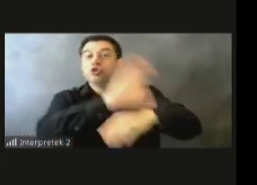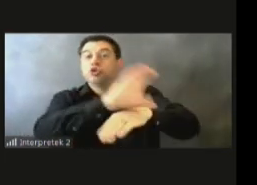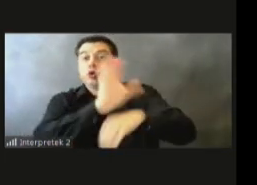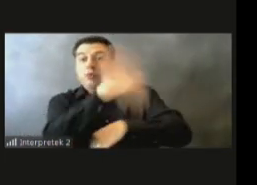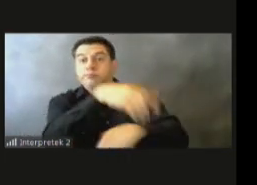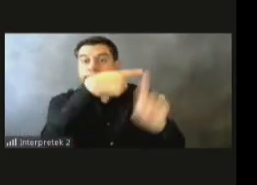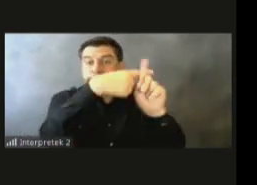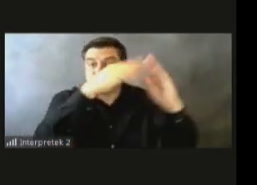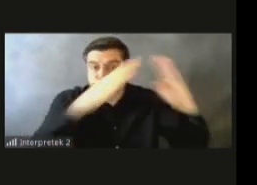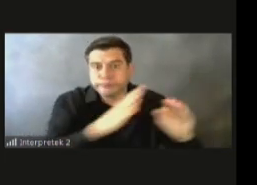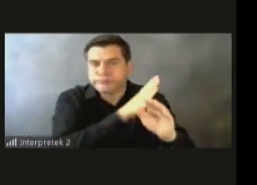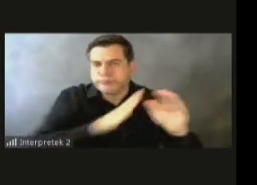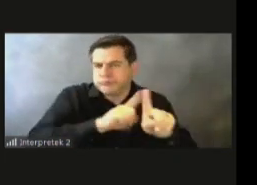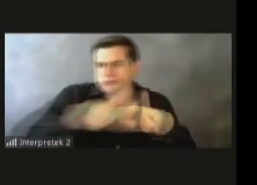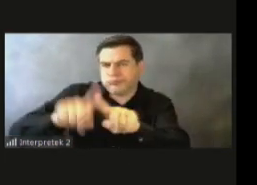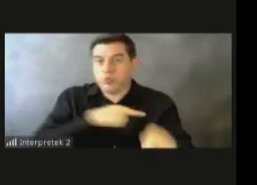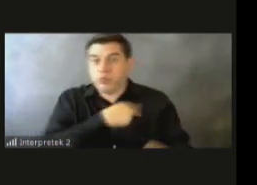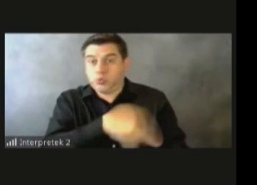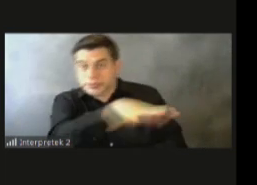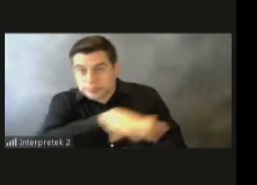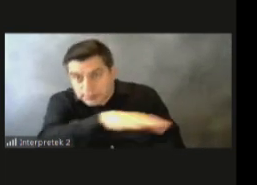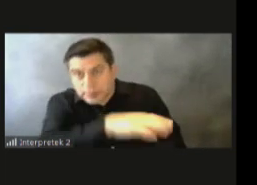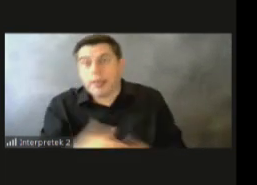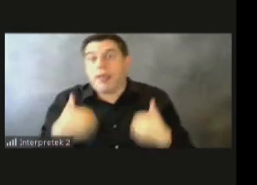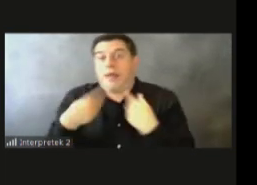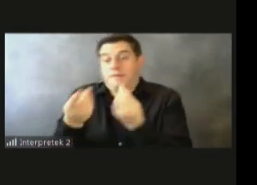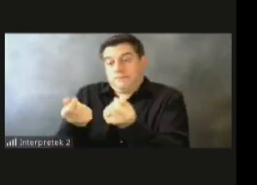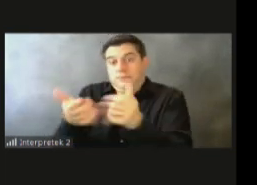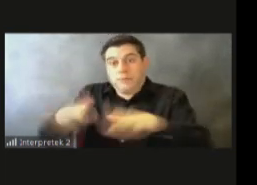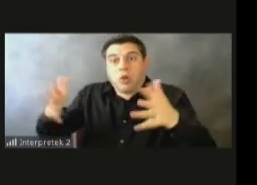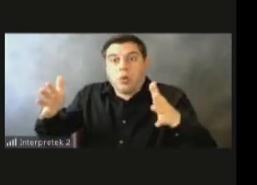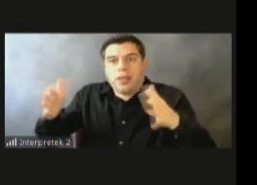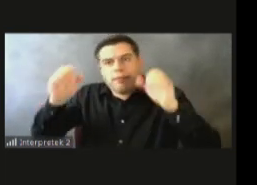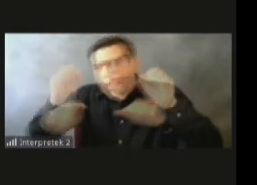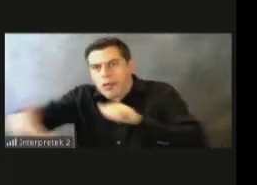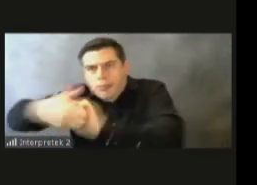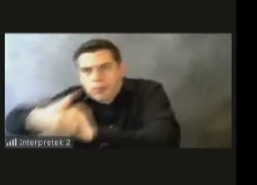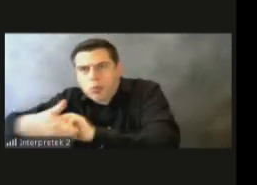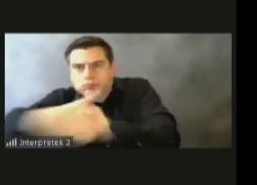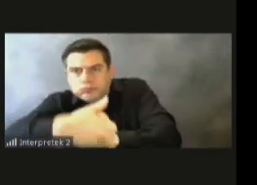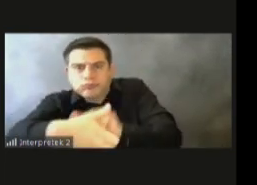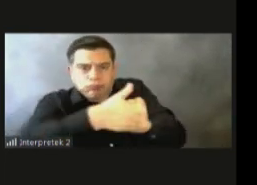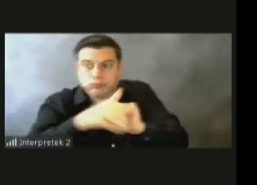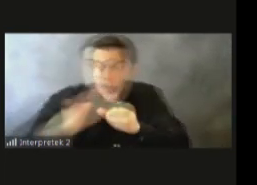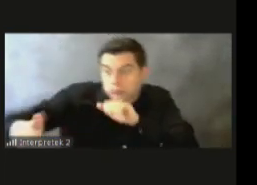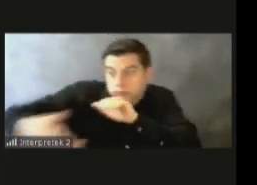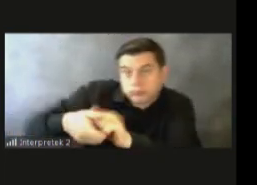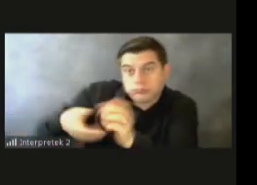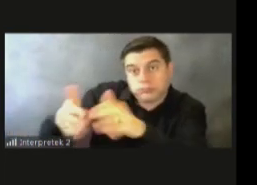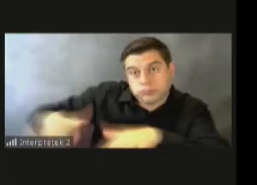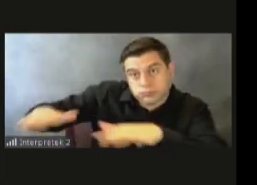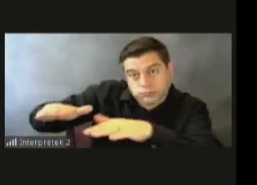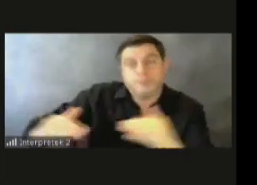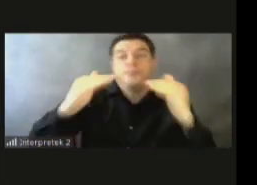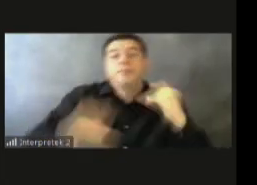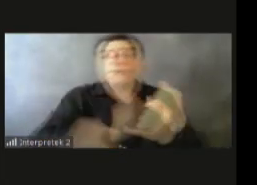have land, and then help those institutions build affordable housing on top of it. And then finally, as we'll discuss later and also in the report, is